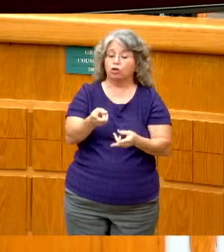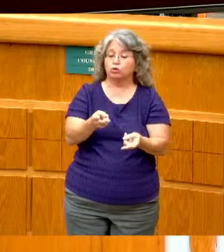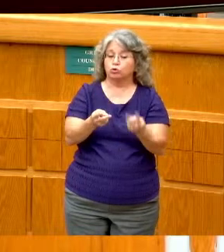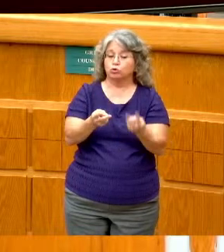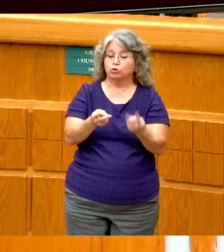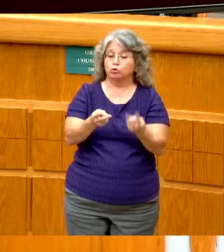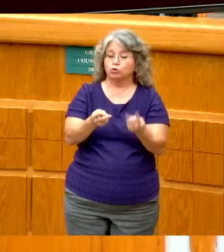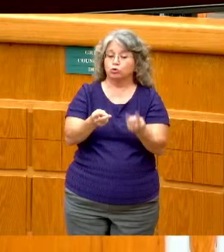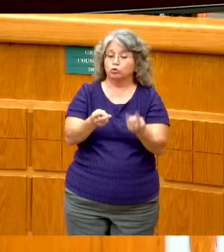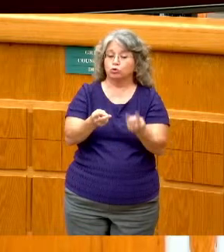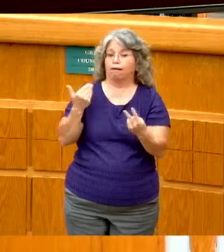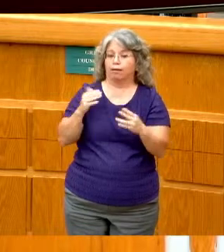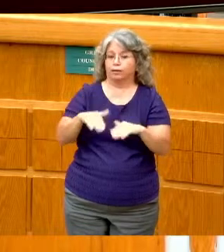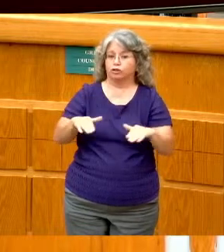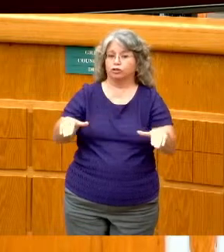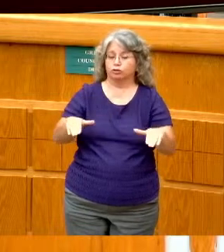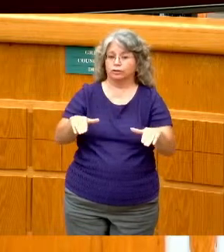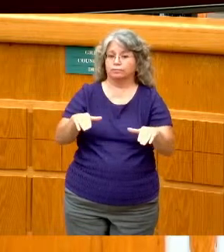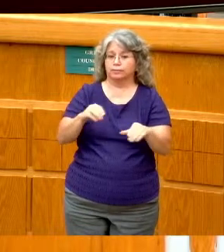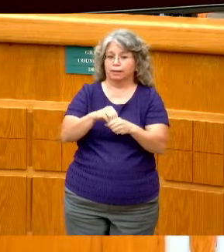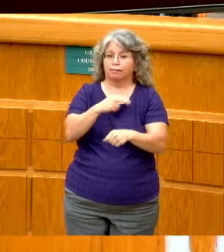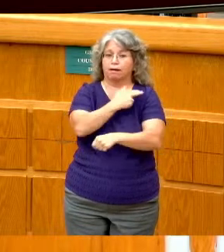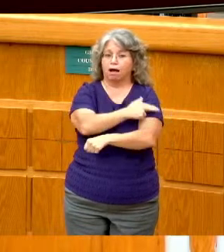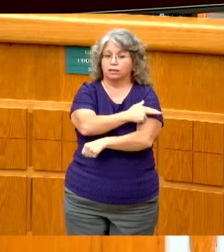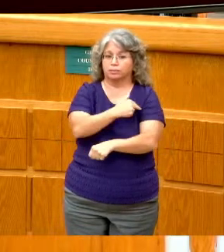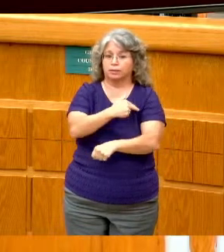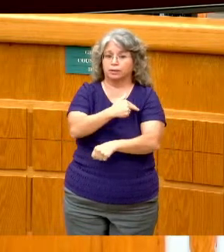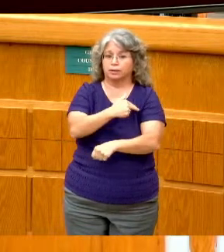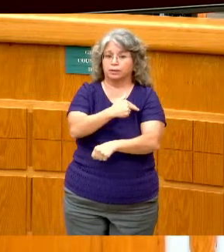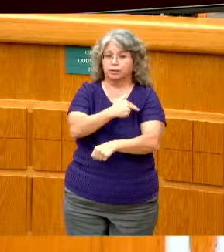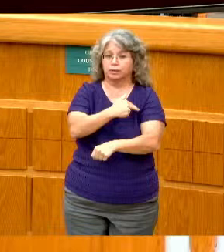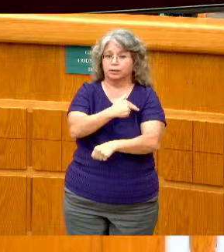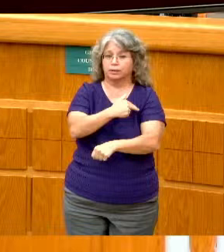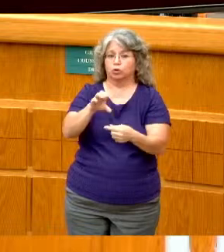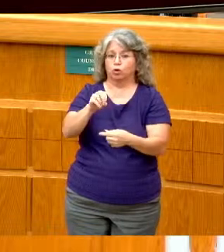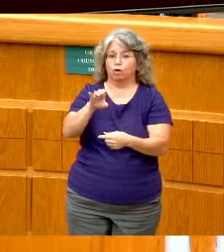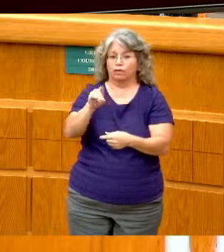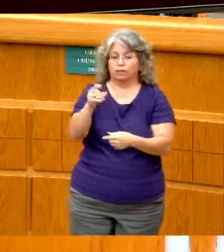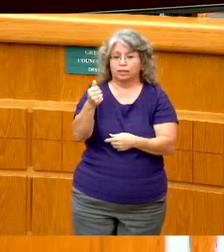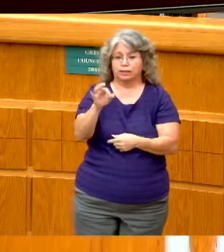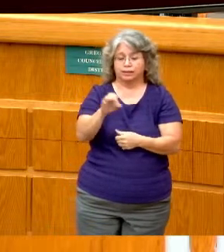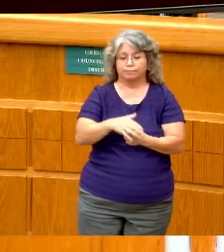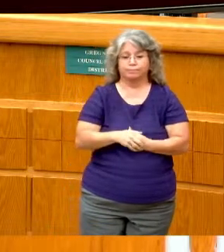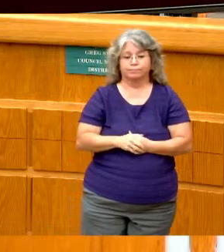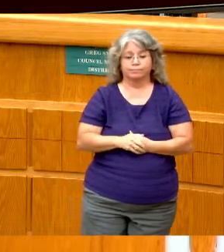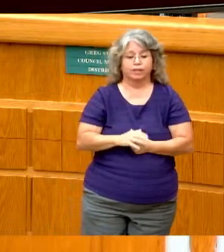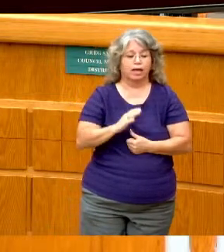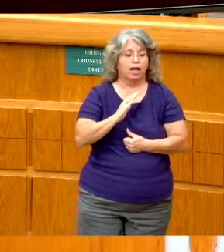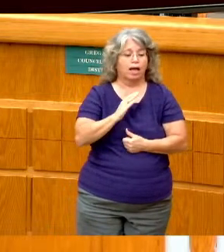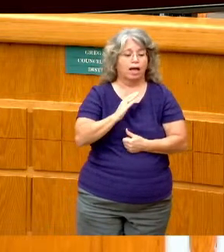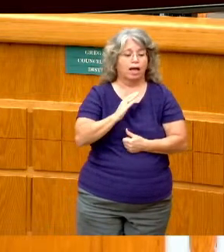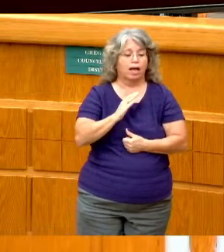COVID-19. We continue to leave our online registration open at